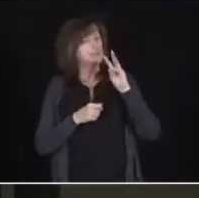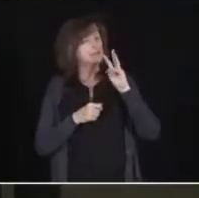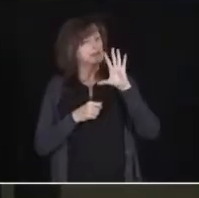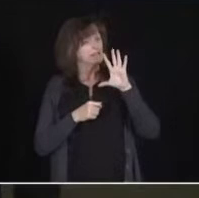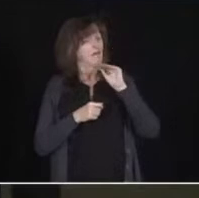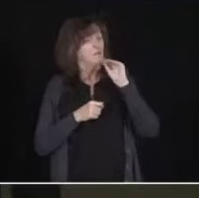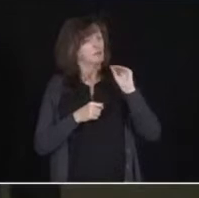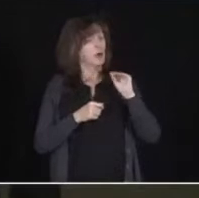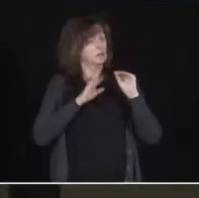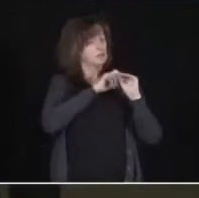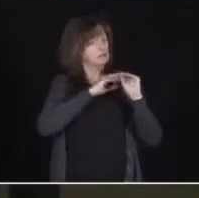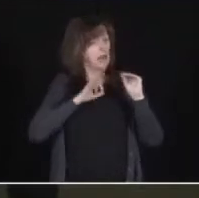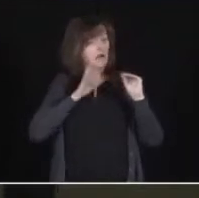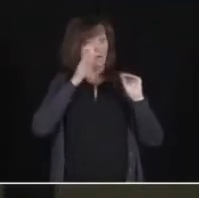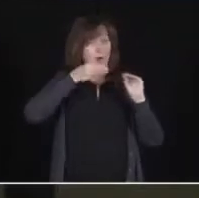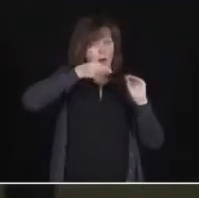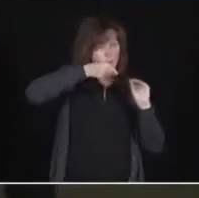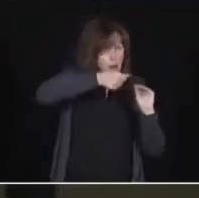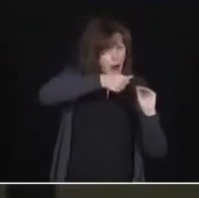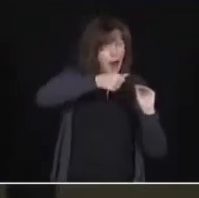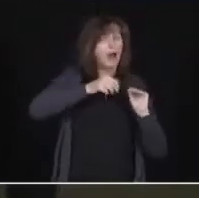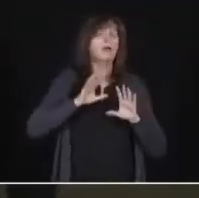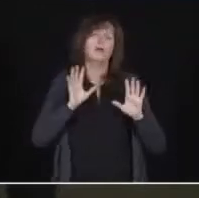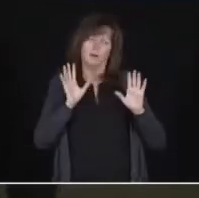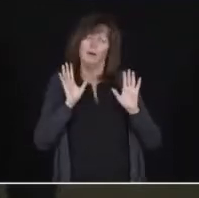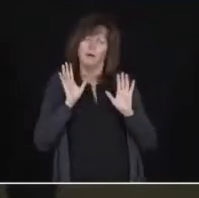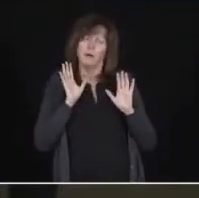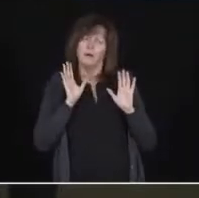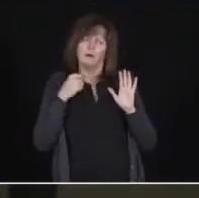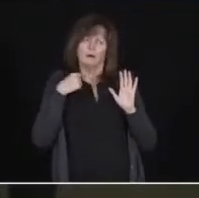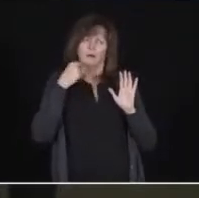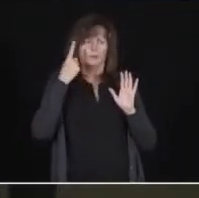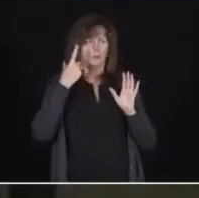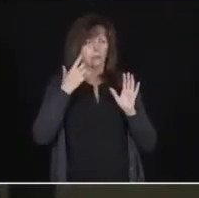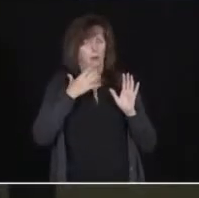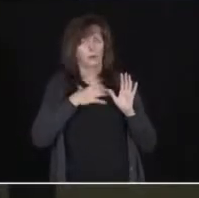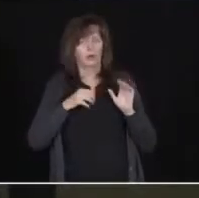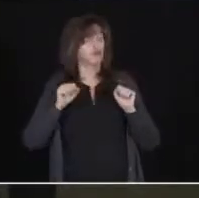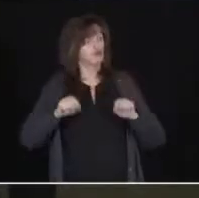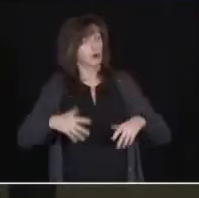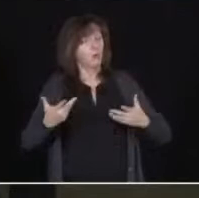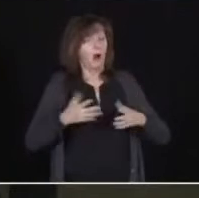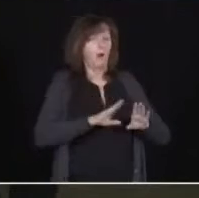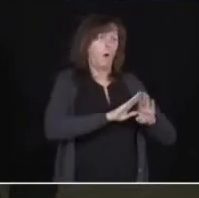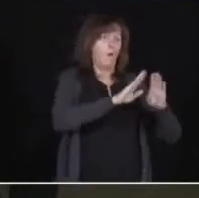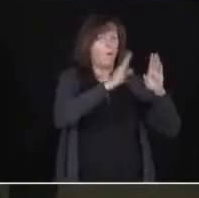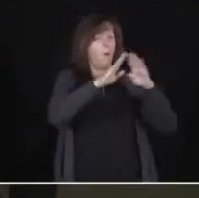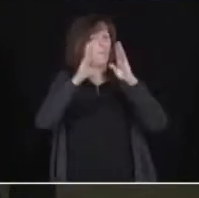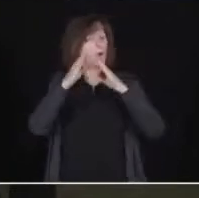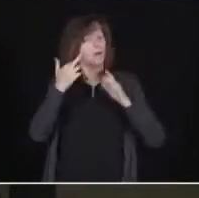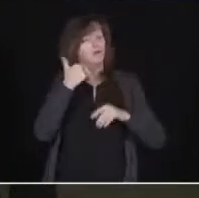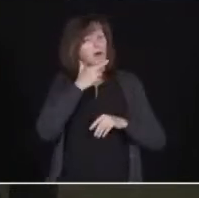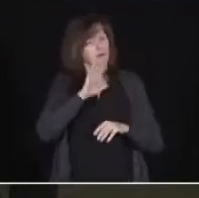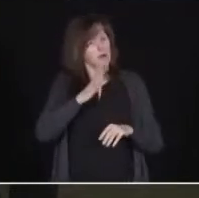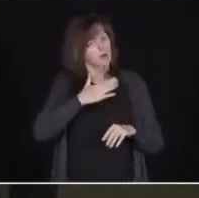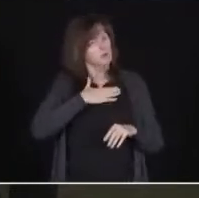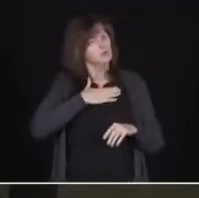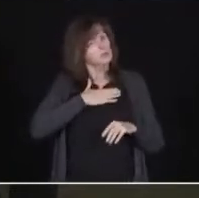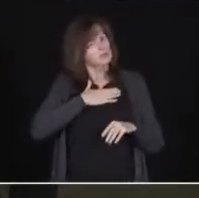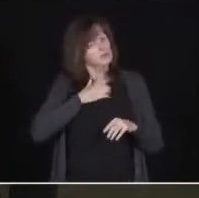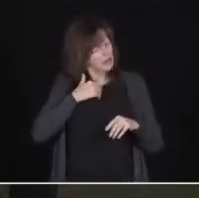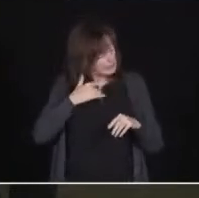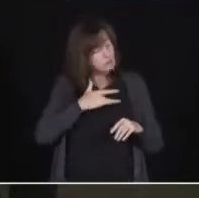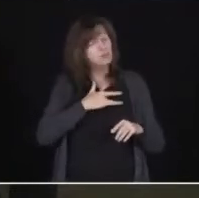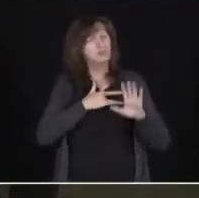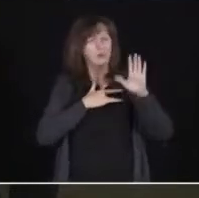nothing's better than keeping the doors open. I get it. You know, my heart breaks for these restaurant owners